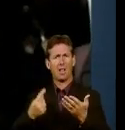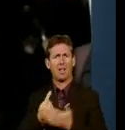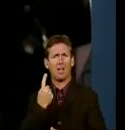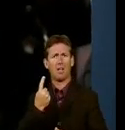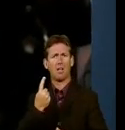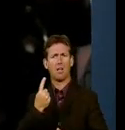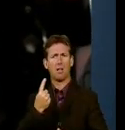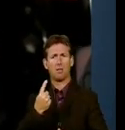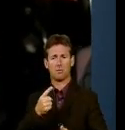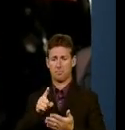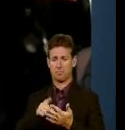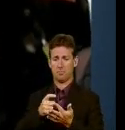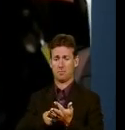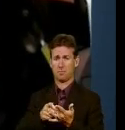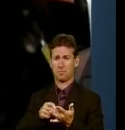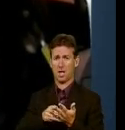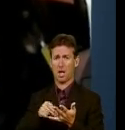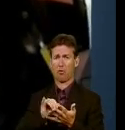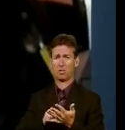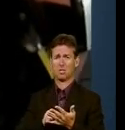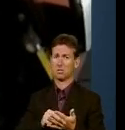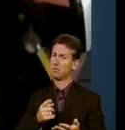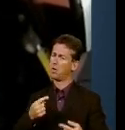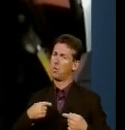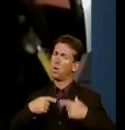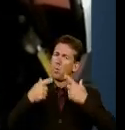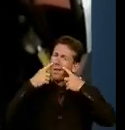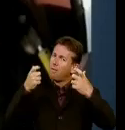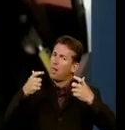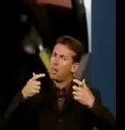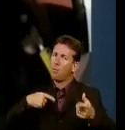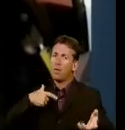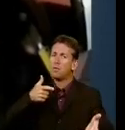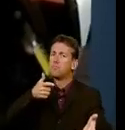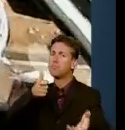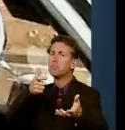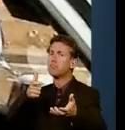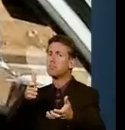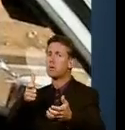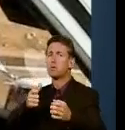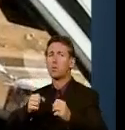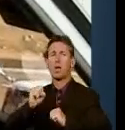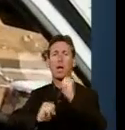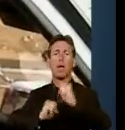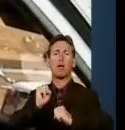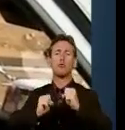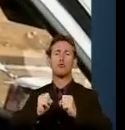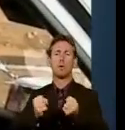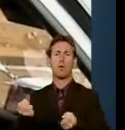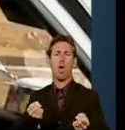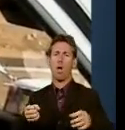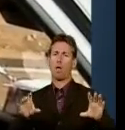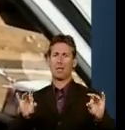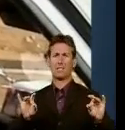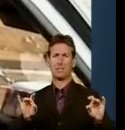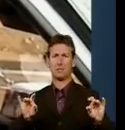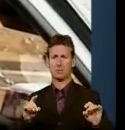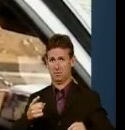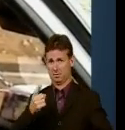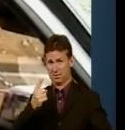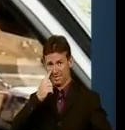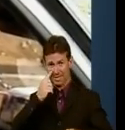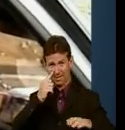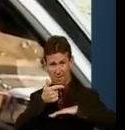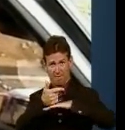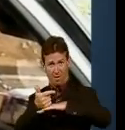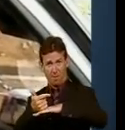N.W.O. said that carefully aimed, disabling shots were fired into the engine block. The pictures of the taxi taken on the